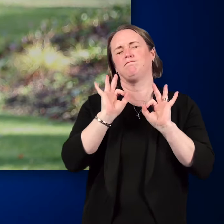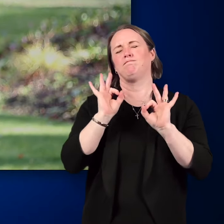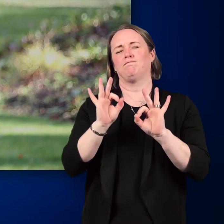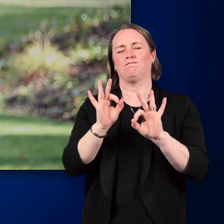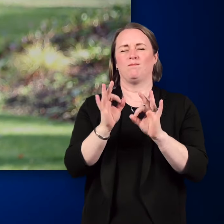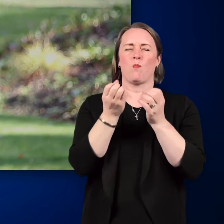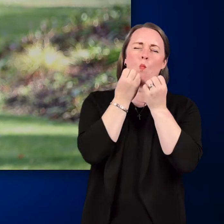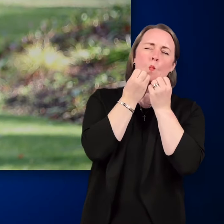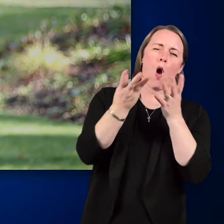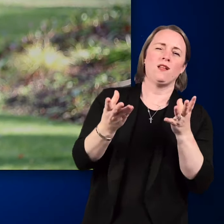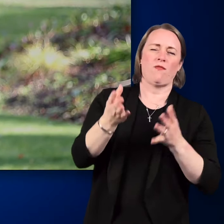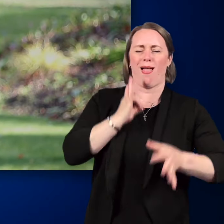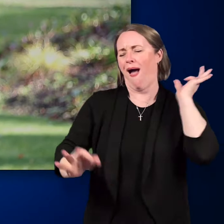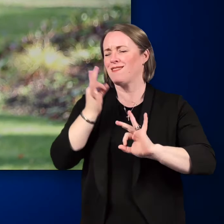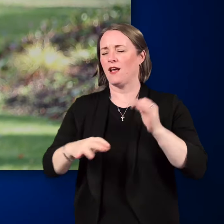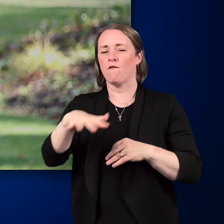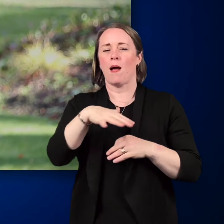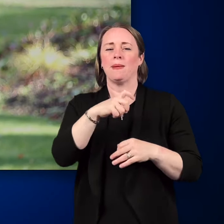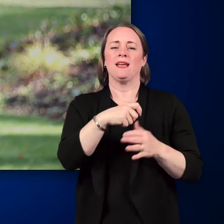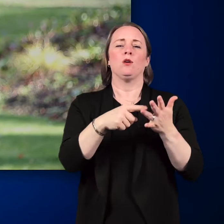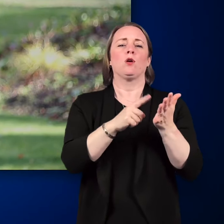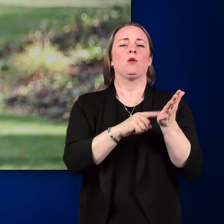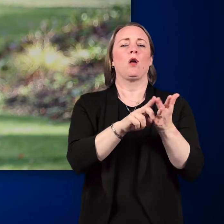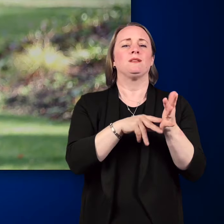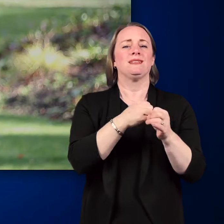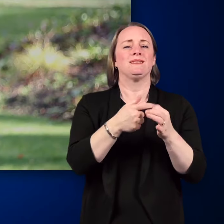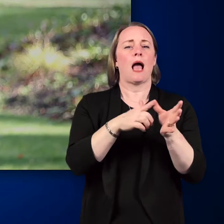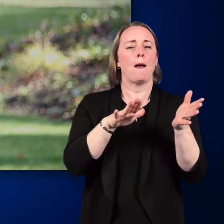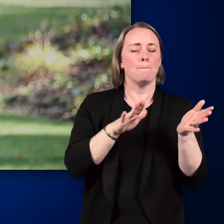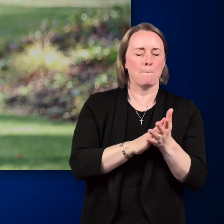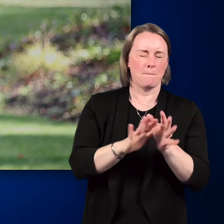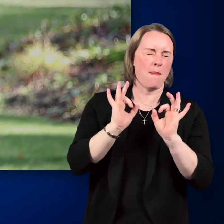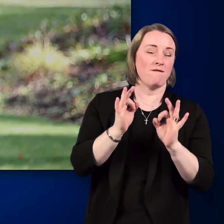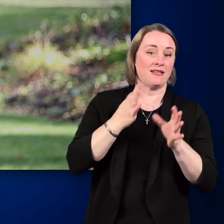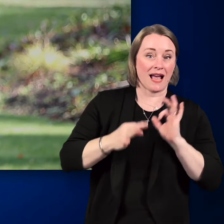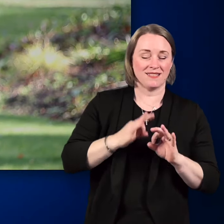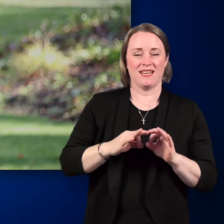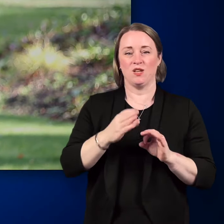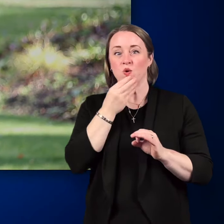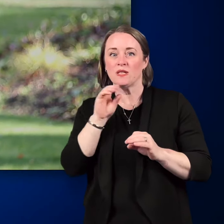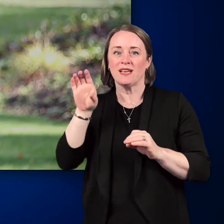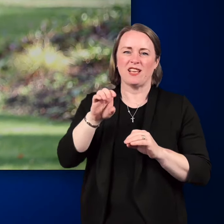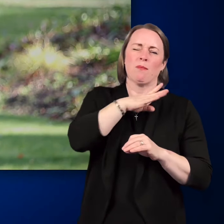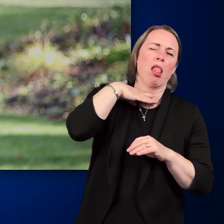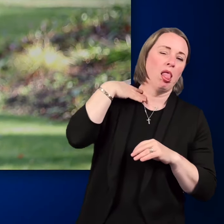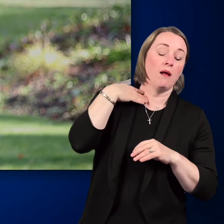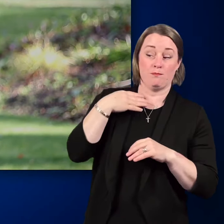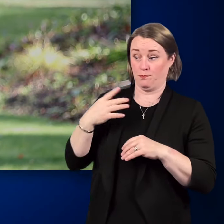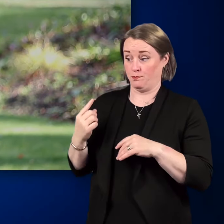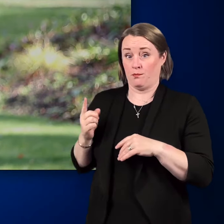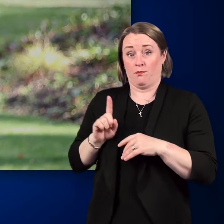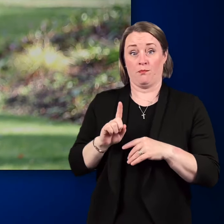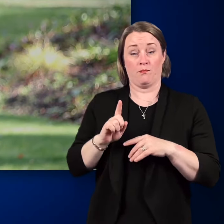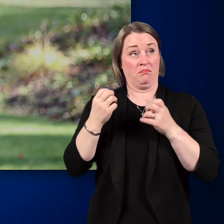family with tomato ketchup and everything, David defeats Goliath. So